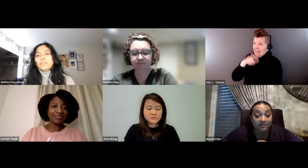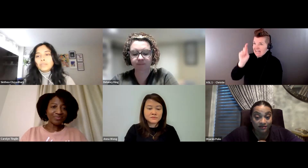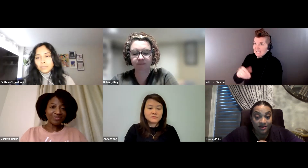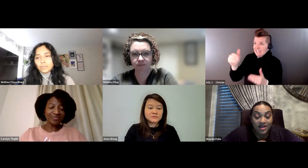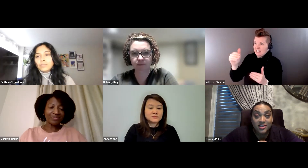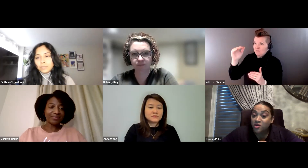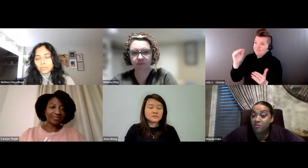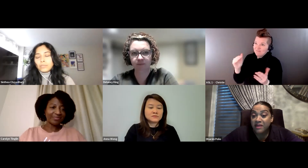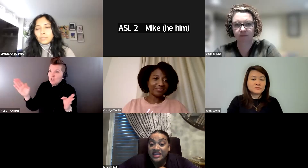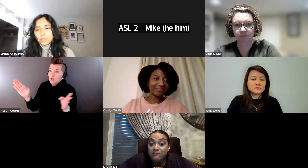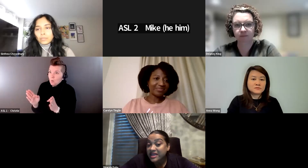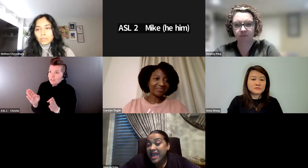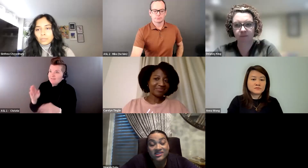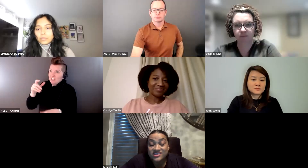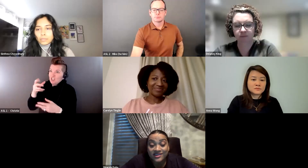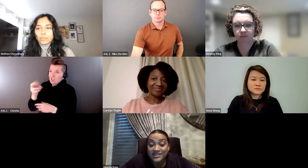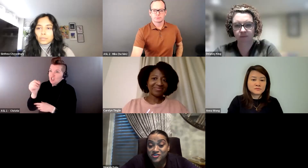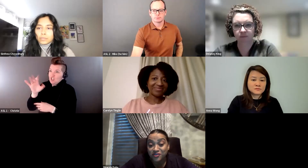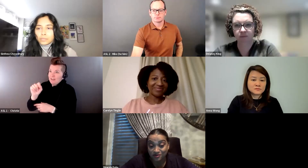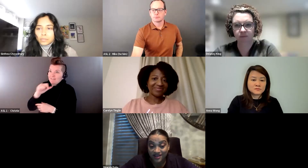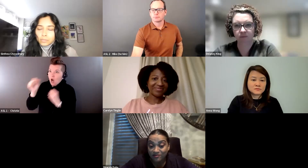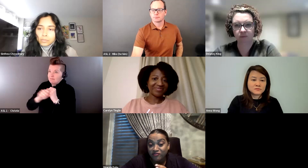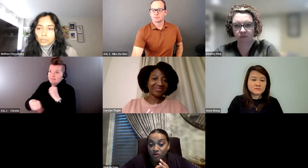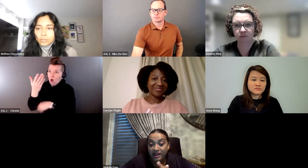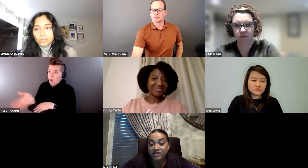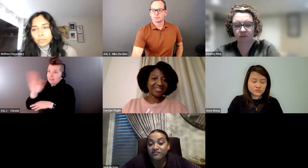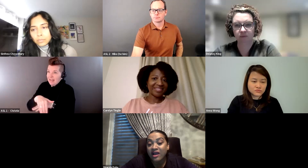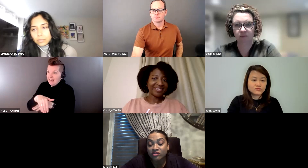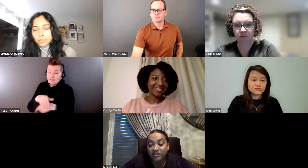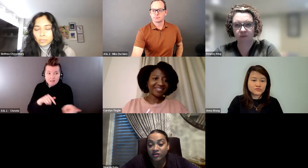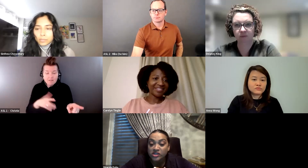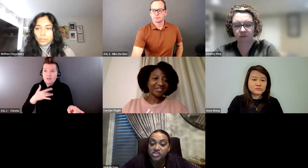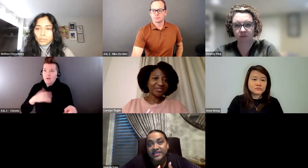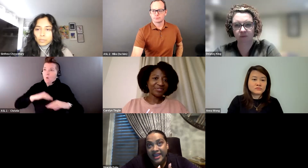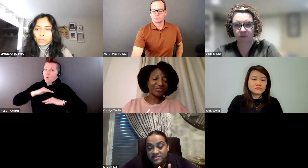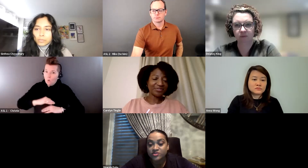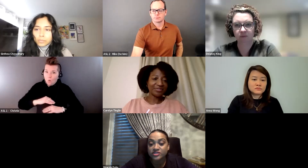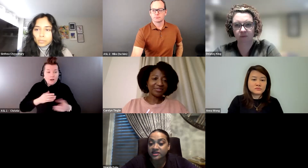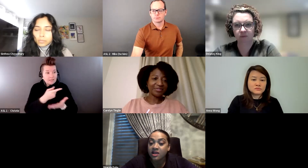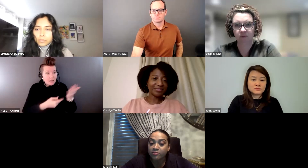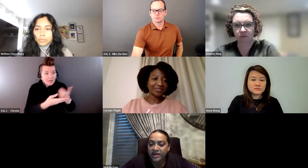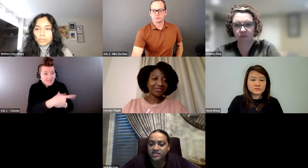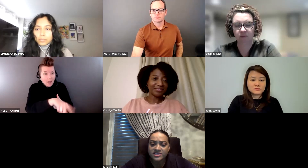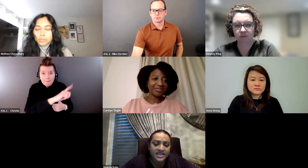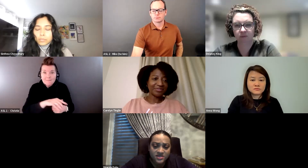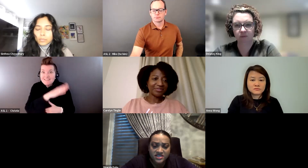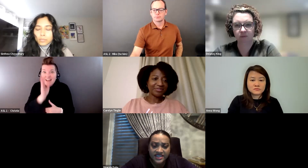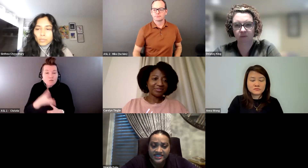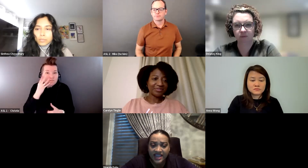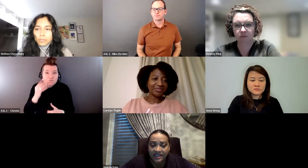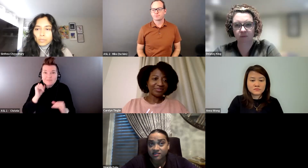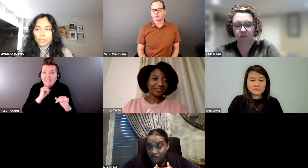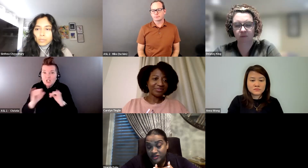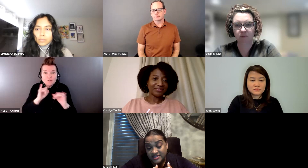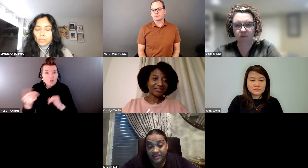get. So many hadn't done an interview before and found that the questions and answers and practical assessments they